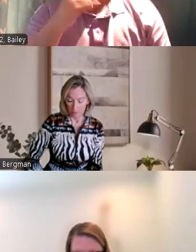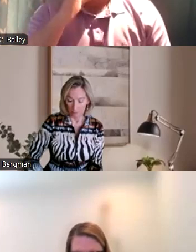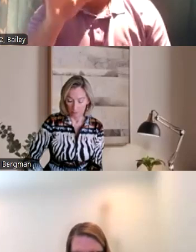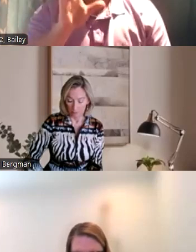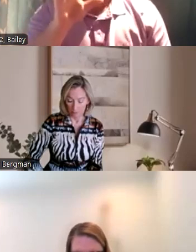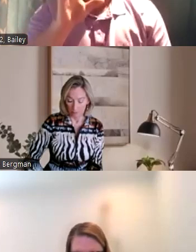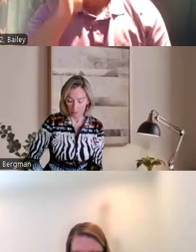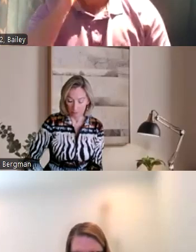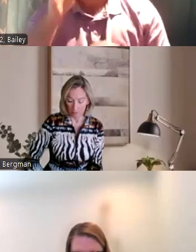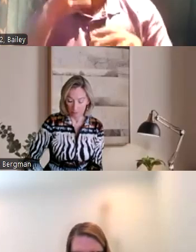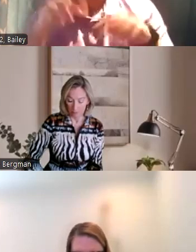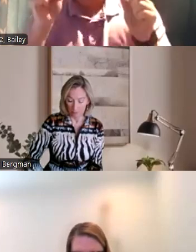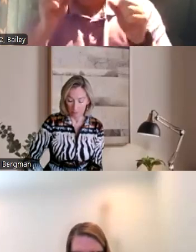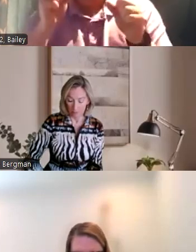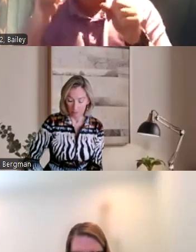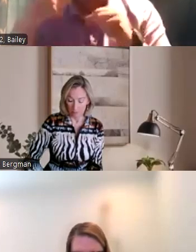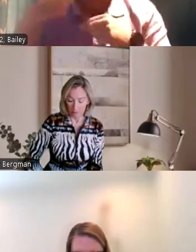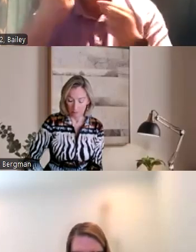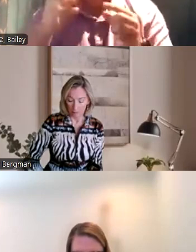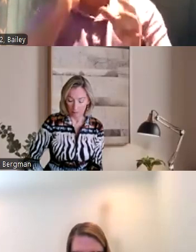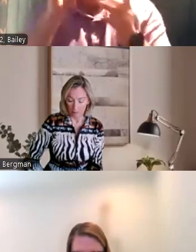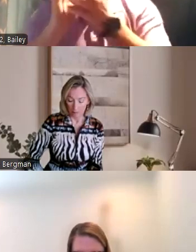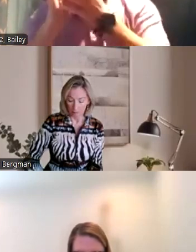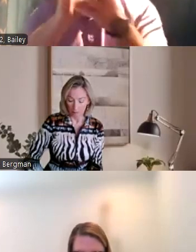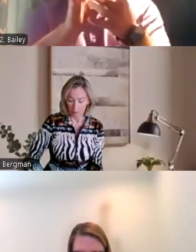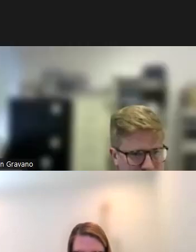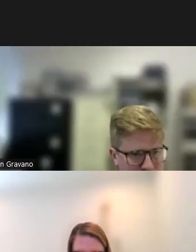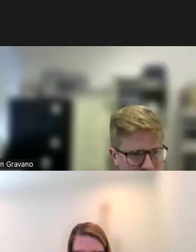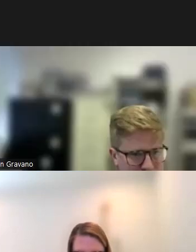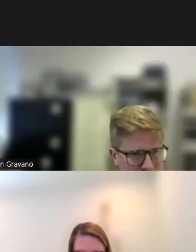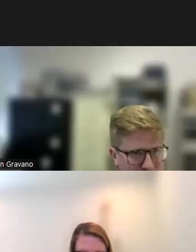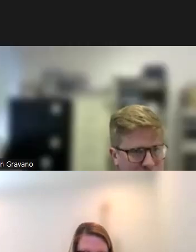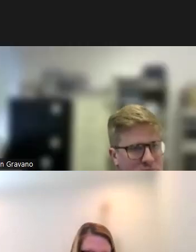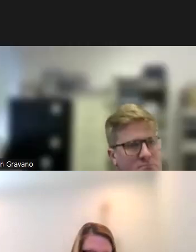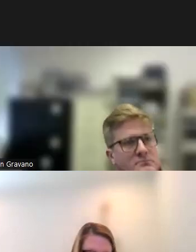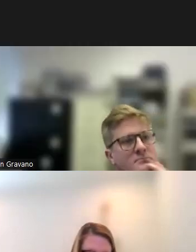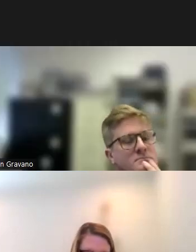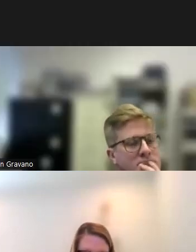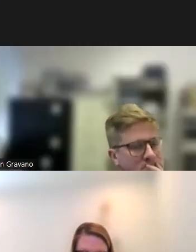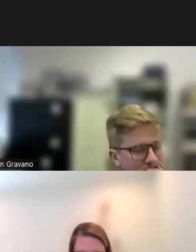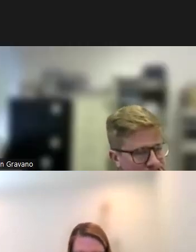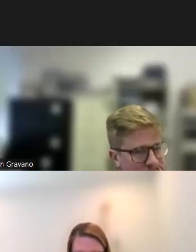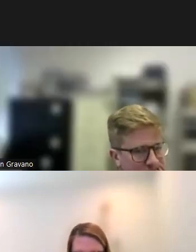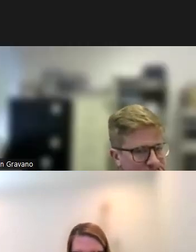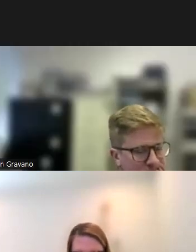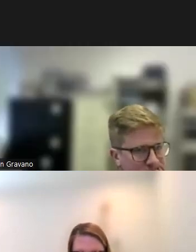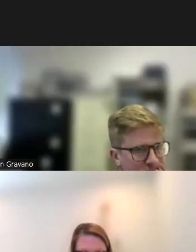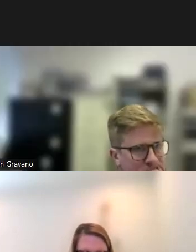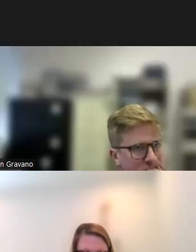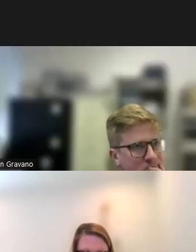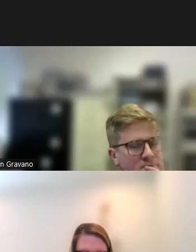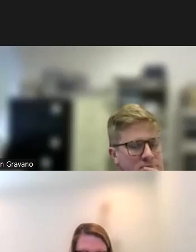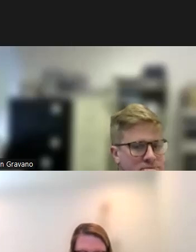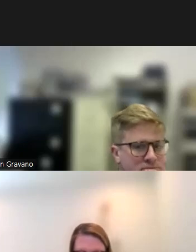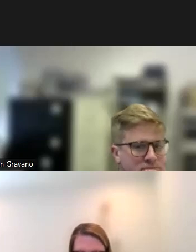will be taking this on, so I'll make sure to connect them with you when we Yeah, get that'd be started. great. Feel free. Okay, Dr. Mobley, thanks